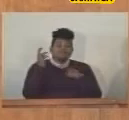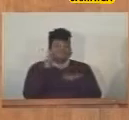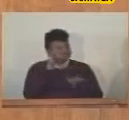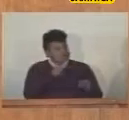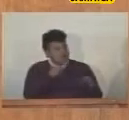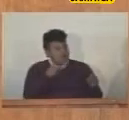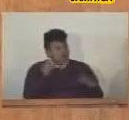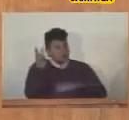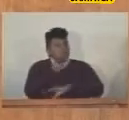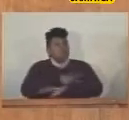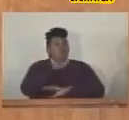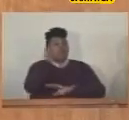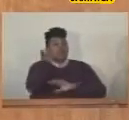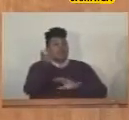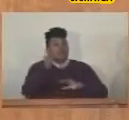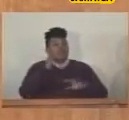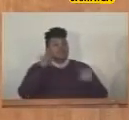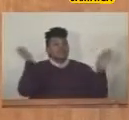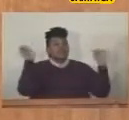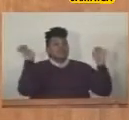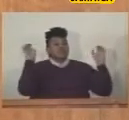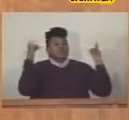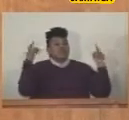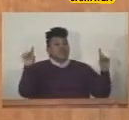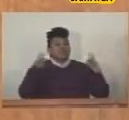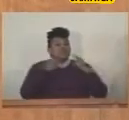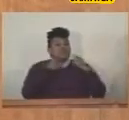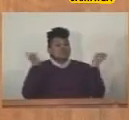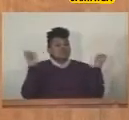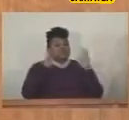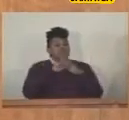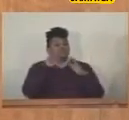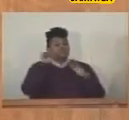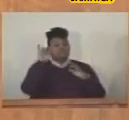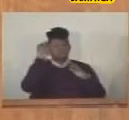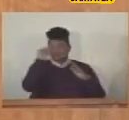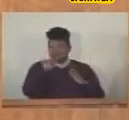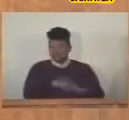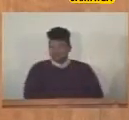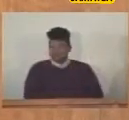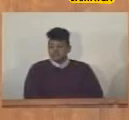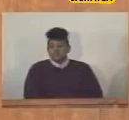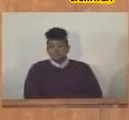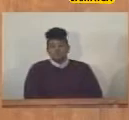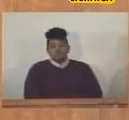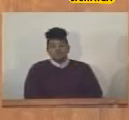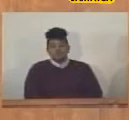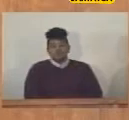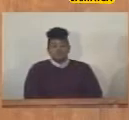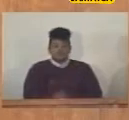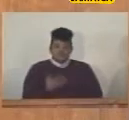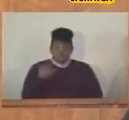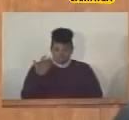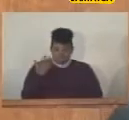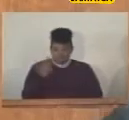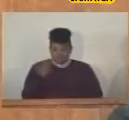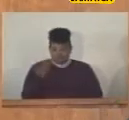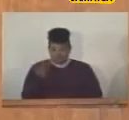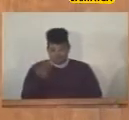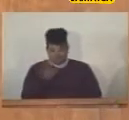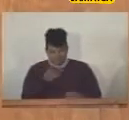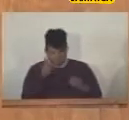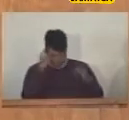2 days after, a state of emergency is declared in St. James. What a coincidence.